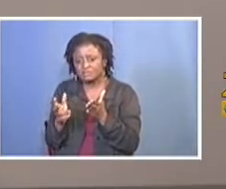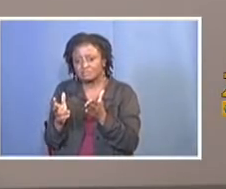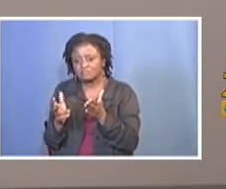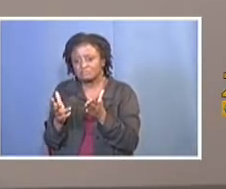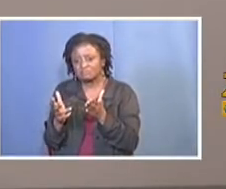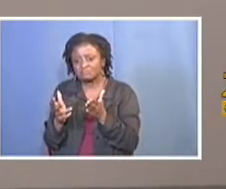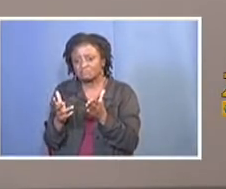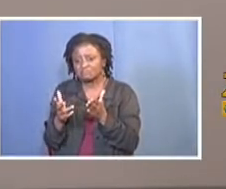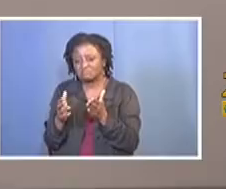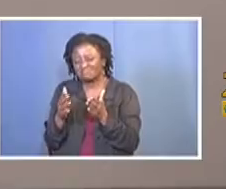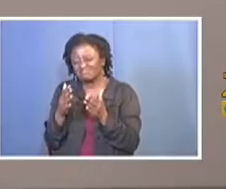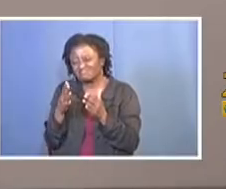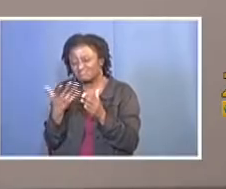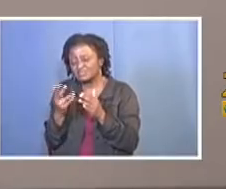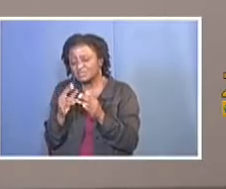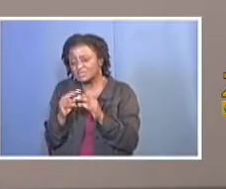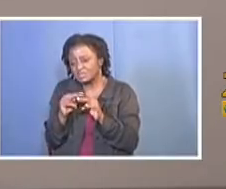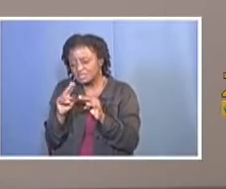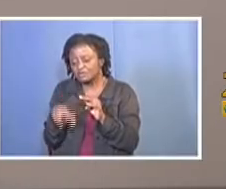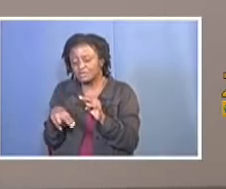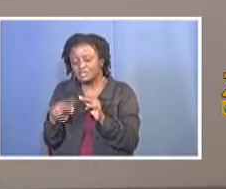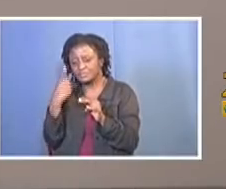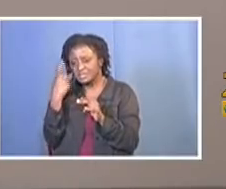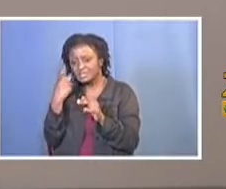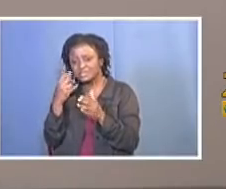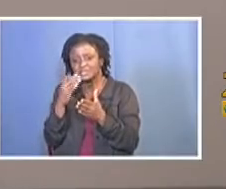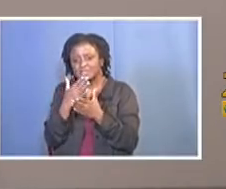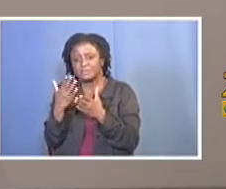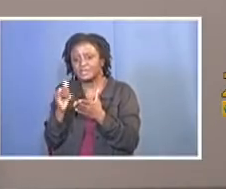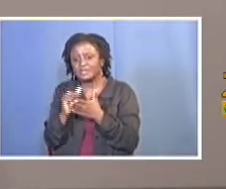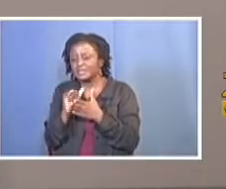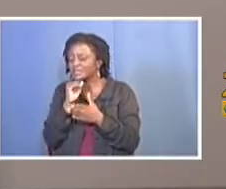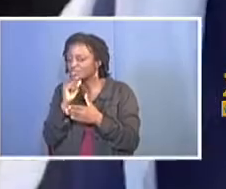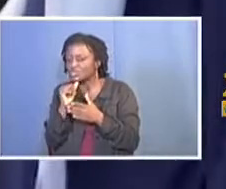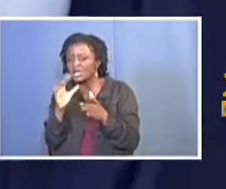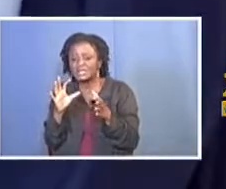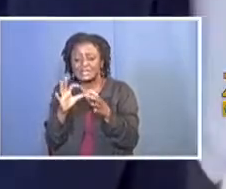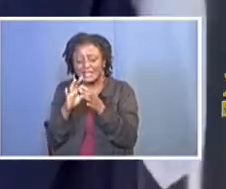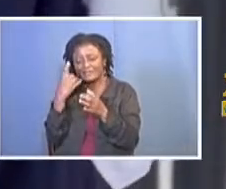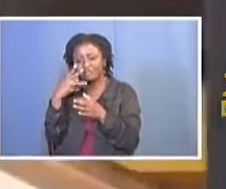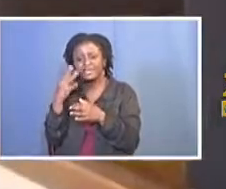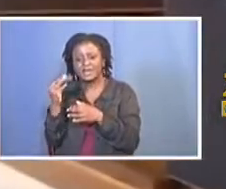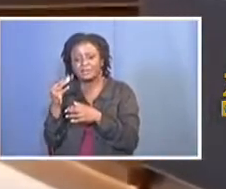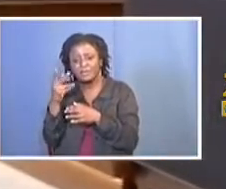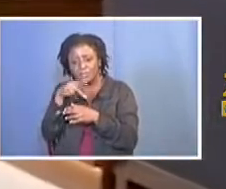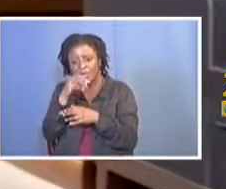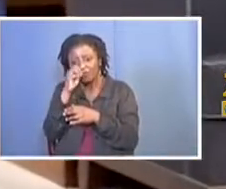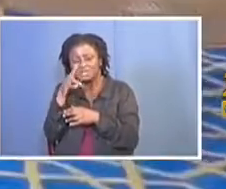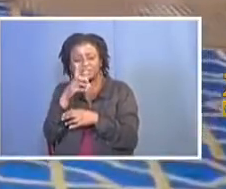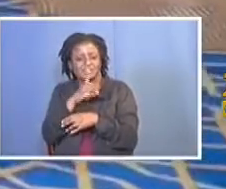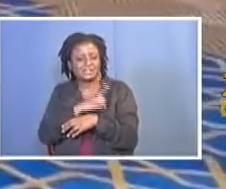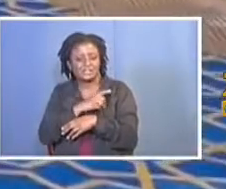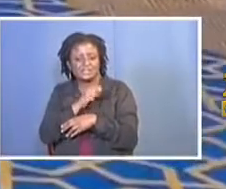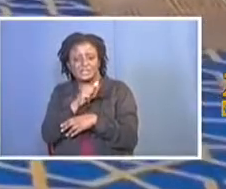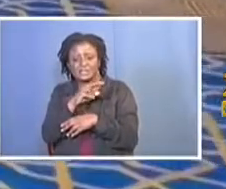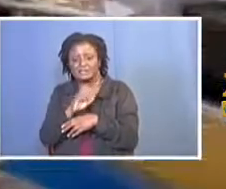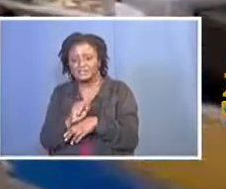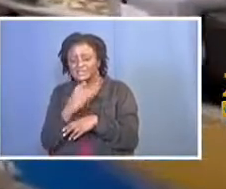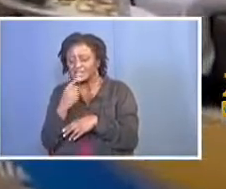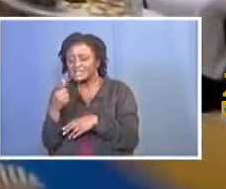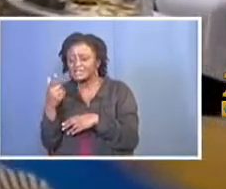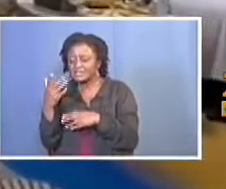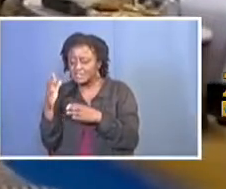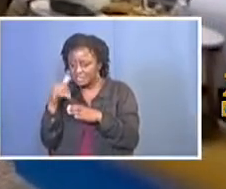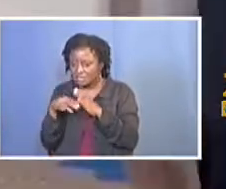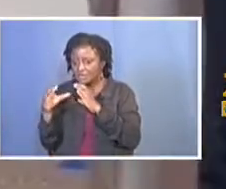because it's just something that just didn't connect for them. Prime Minister Davis says he has been in conversation